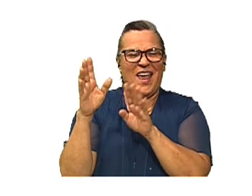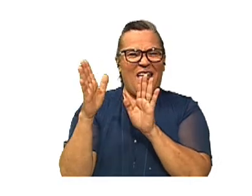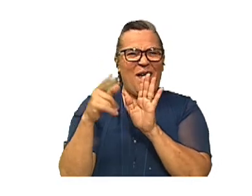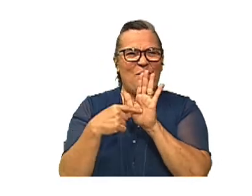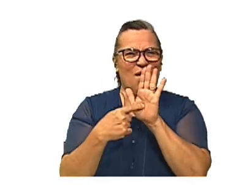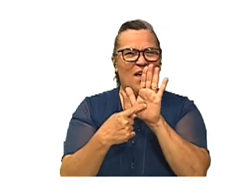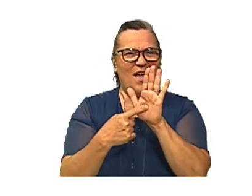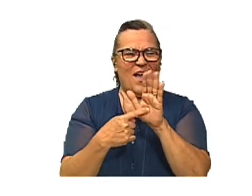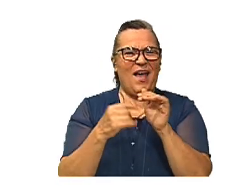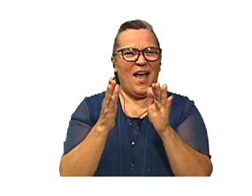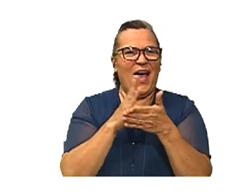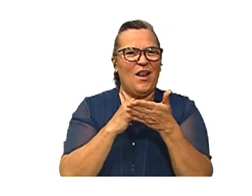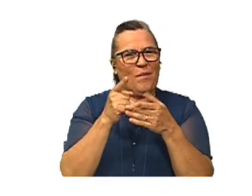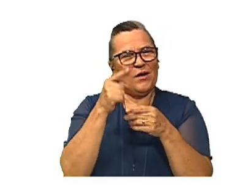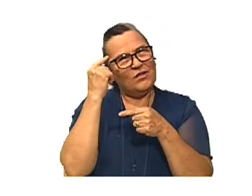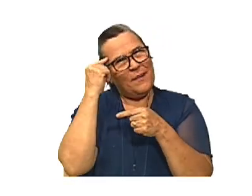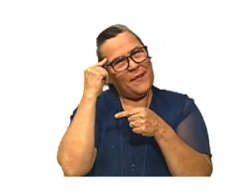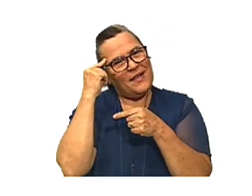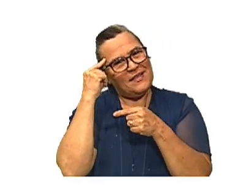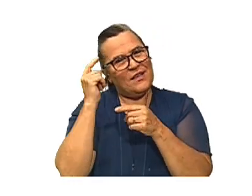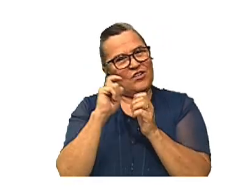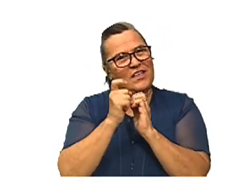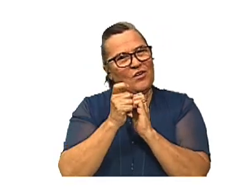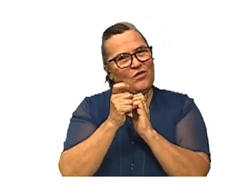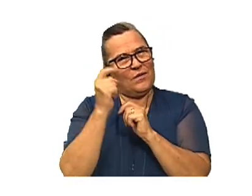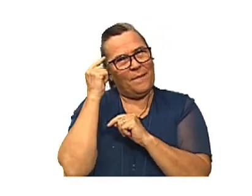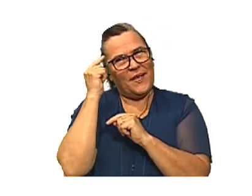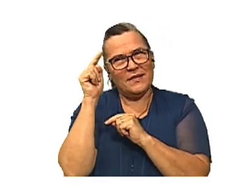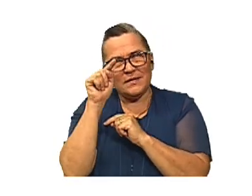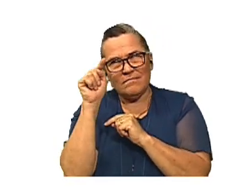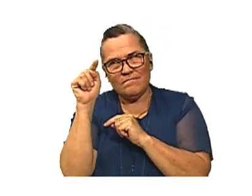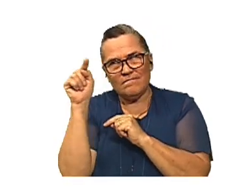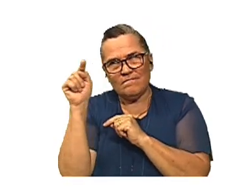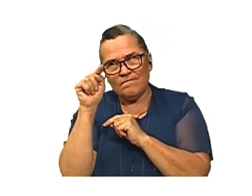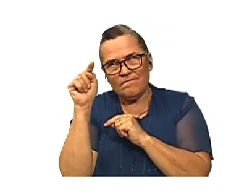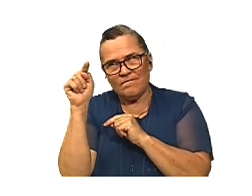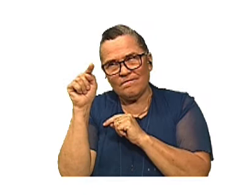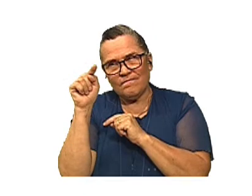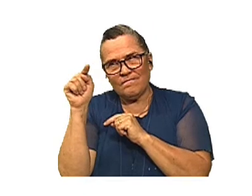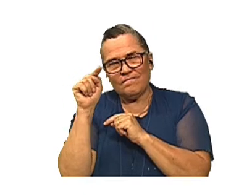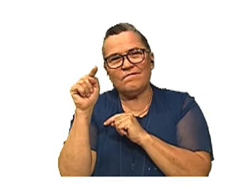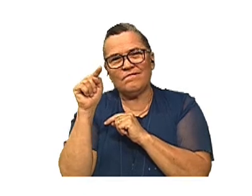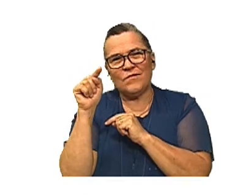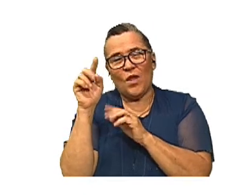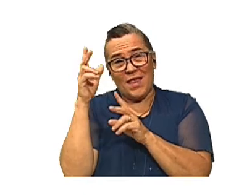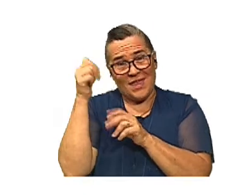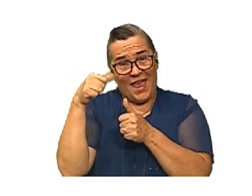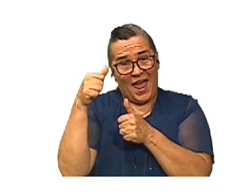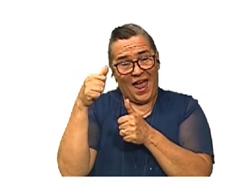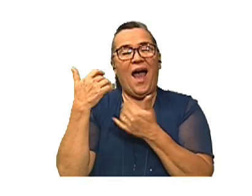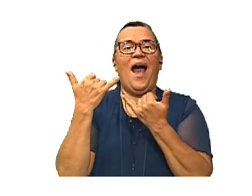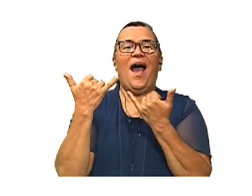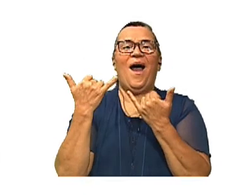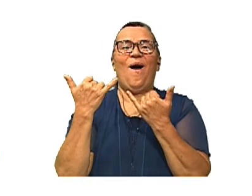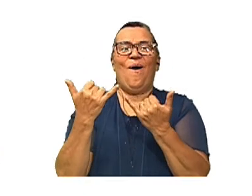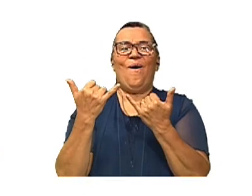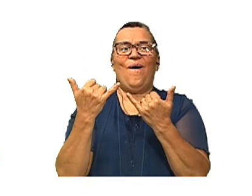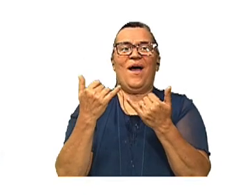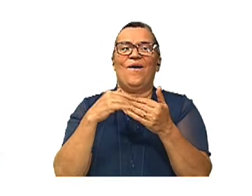think about that. Very good, guys. You are great. Let's go to the